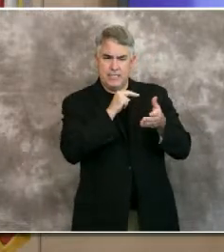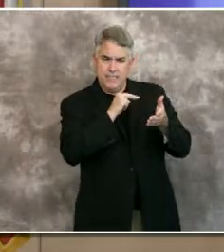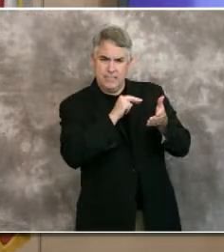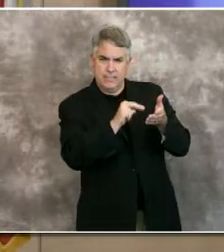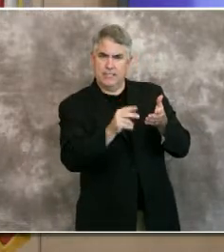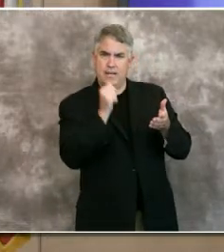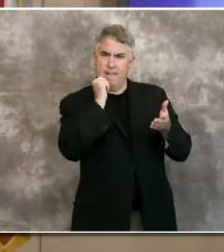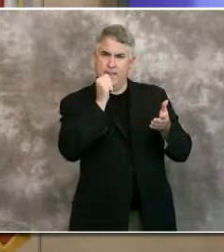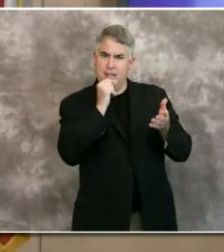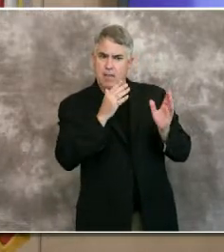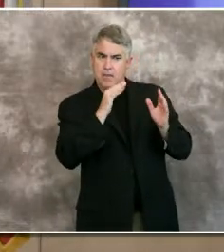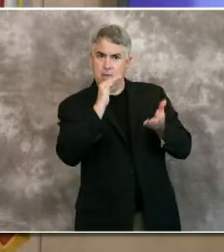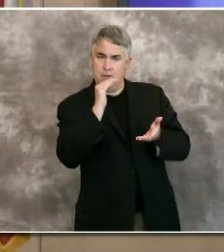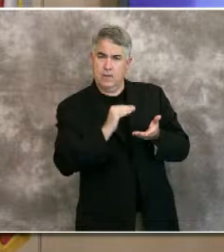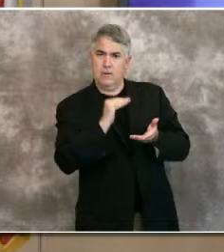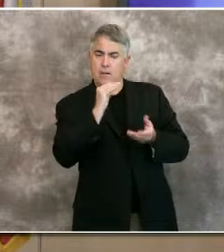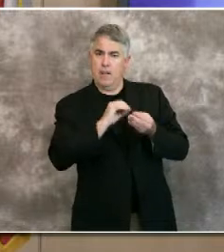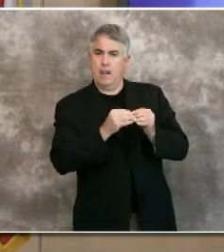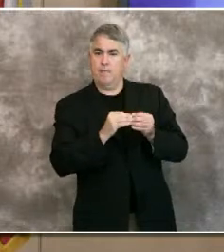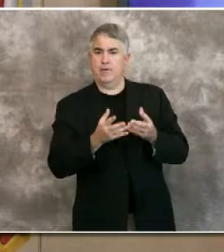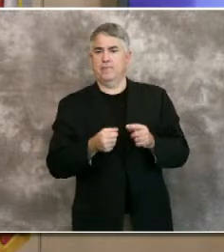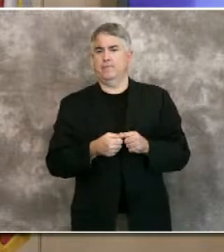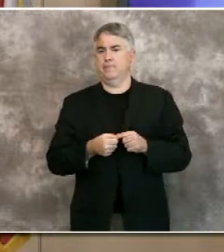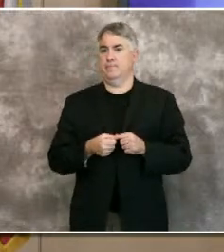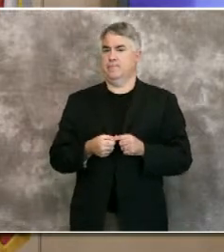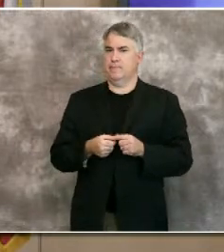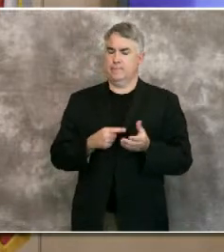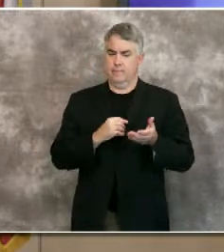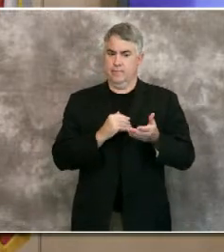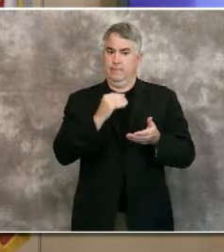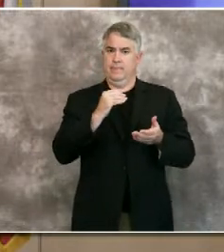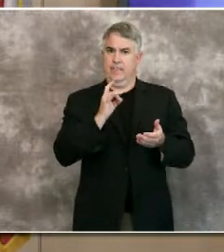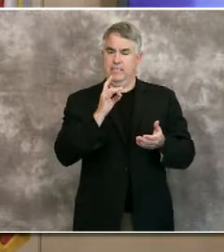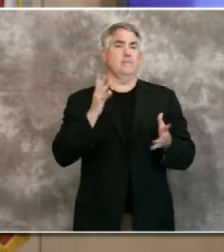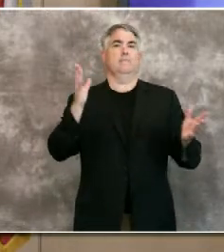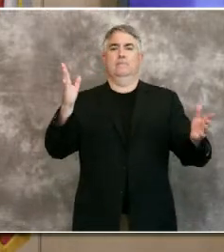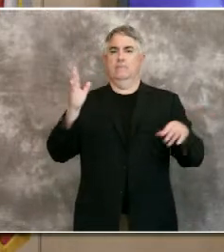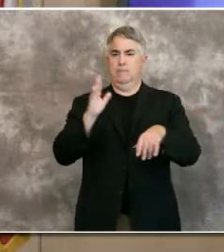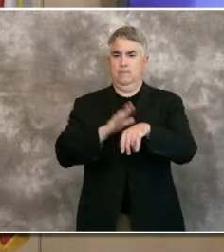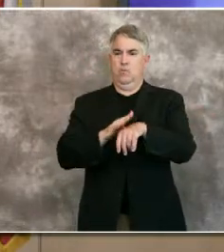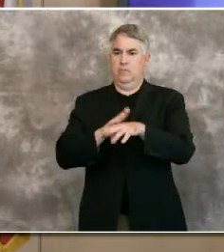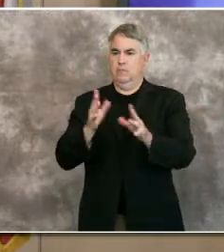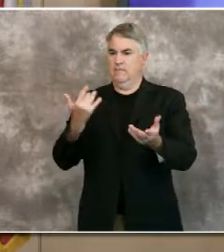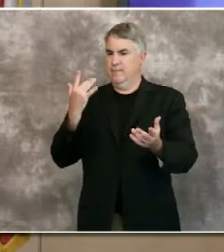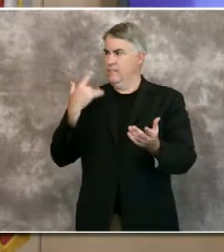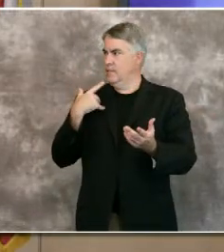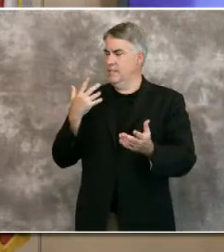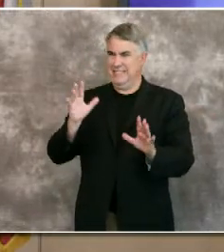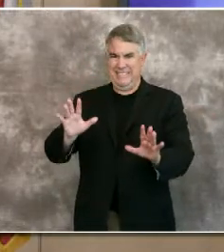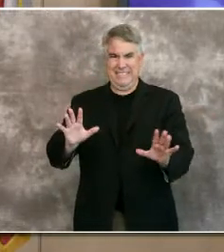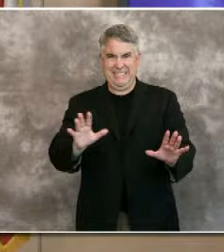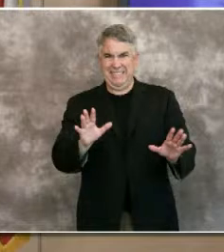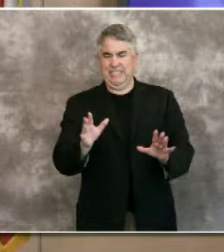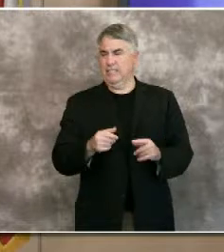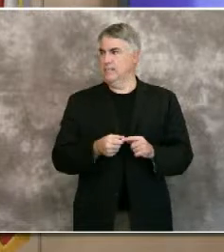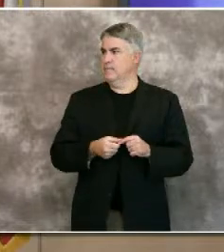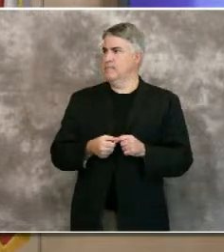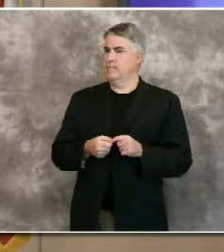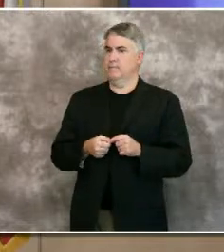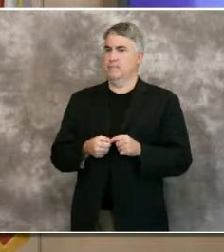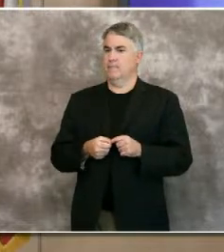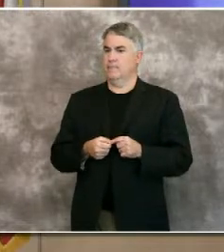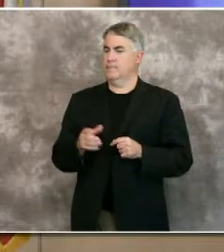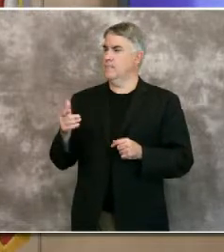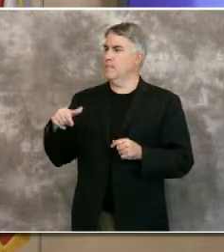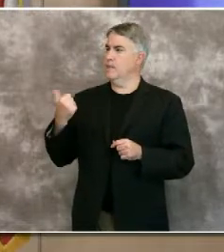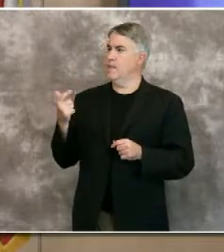we would take, and at that point we would share with you what that action would be and what the underlying rationale was for it. And this one is in